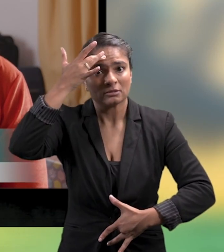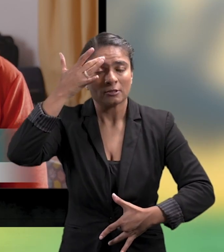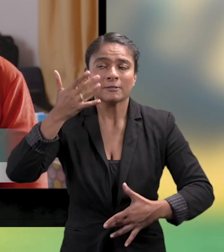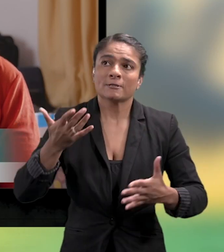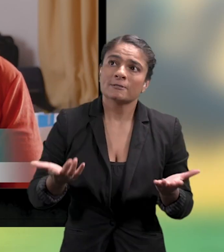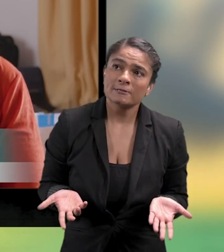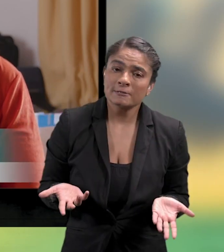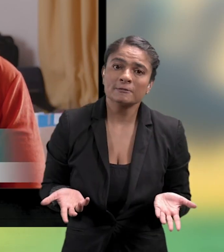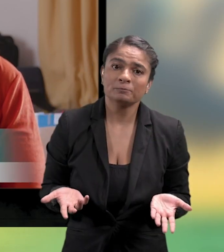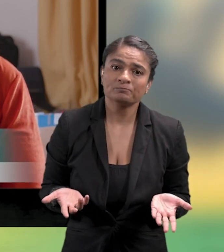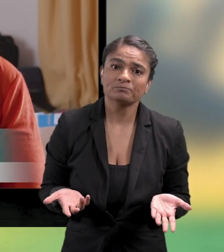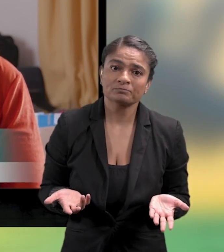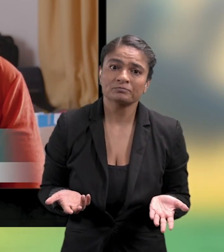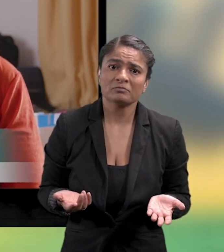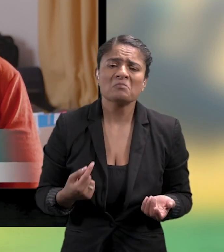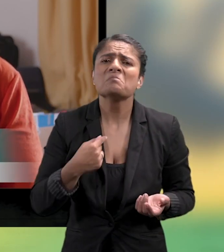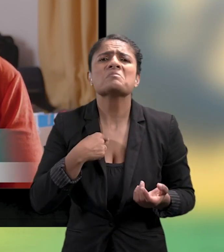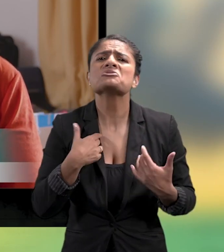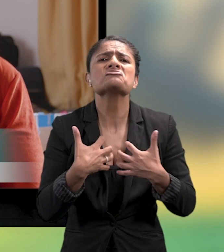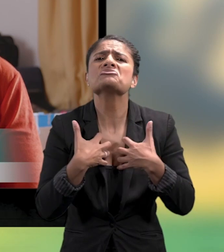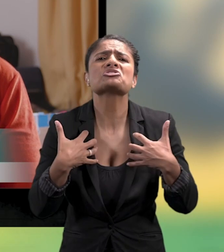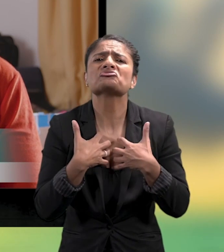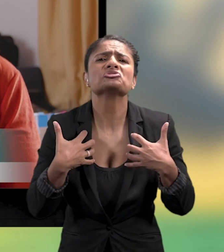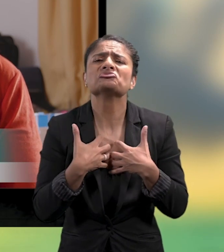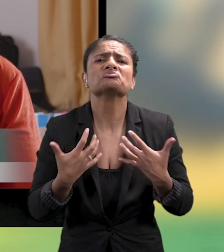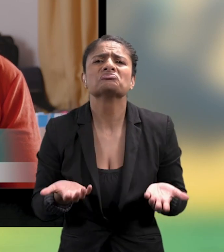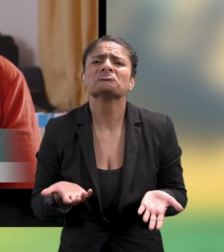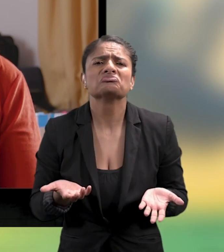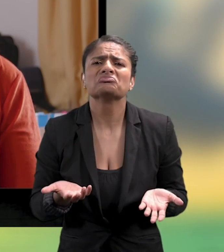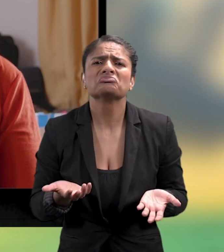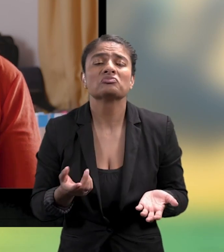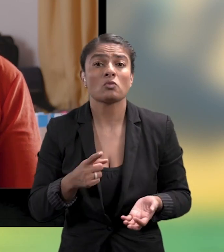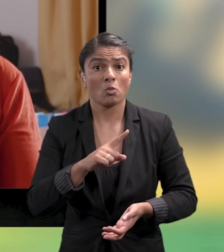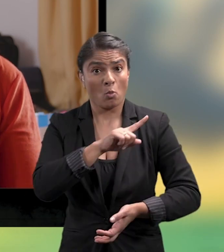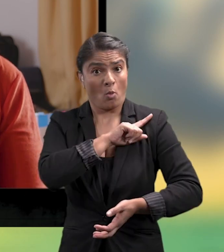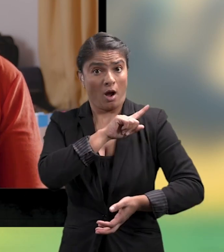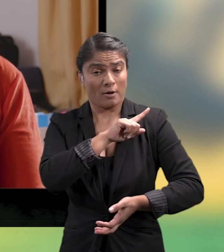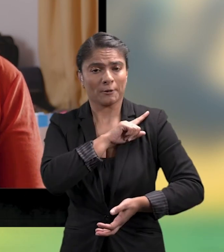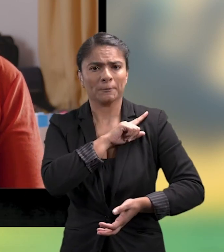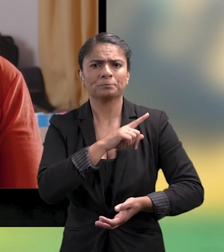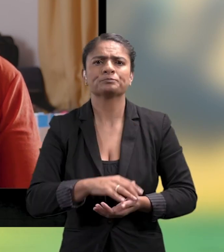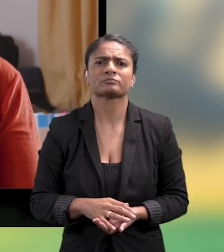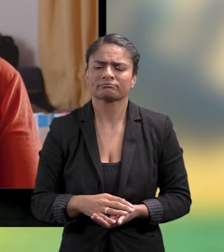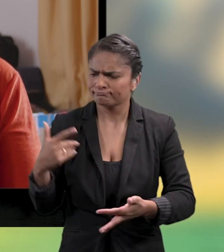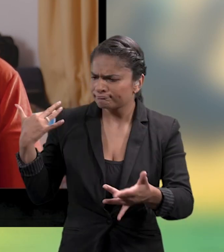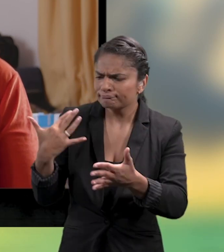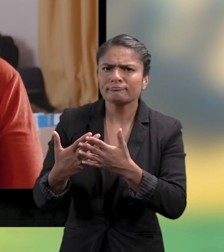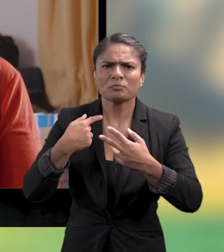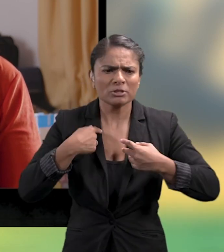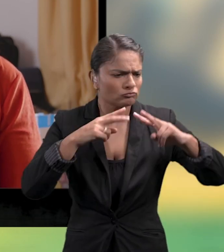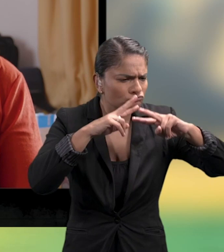For me, ne ke na stress as much because ke ile ka etsa my